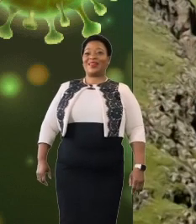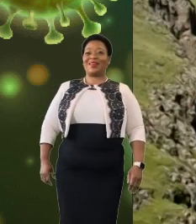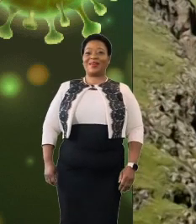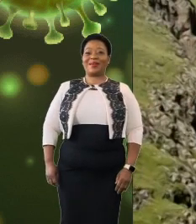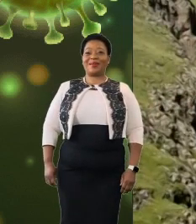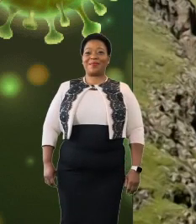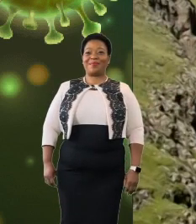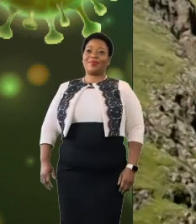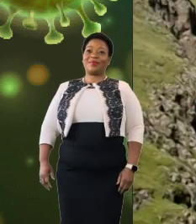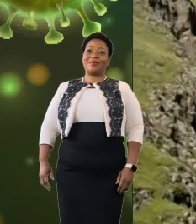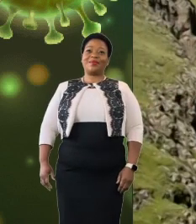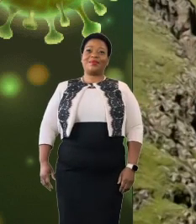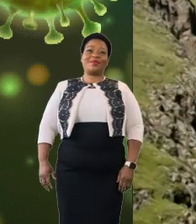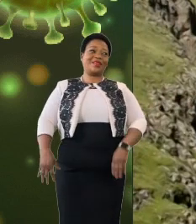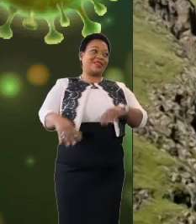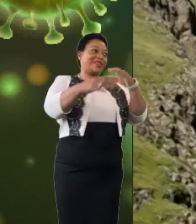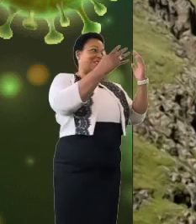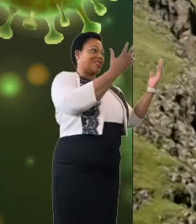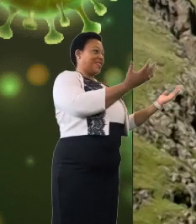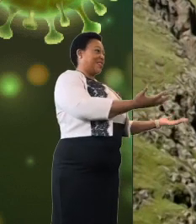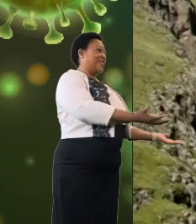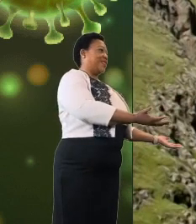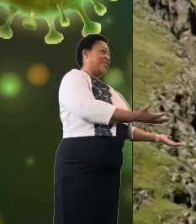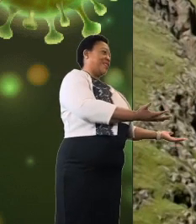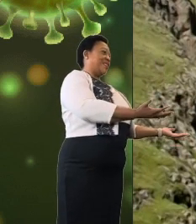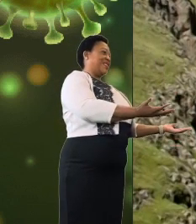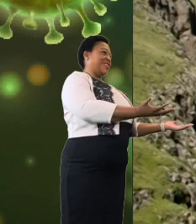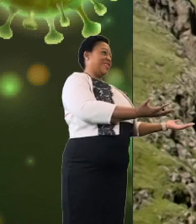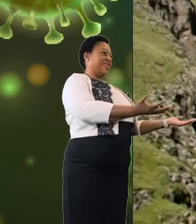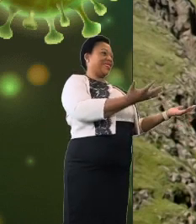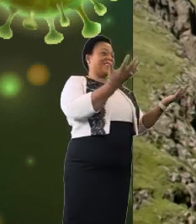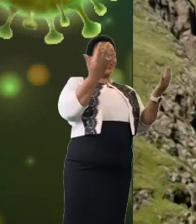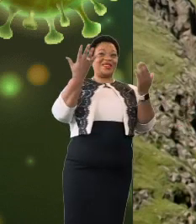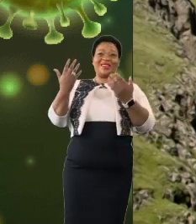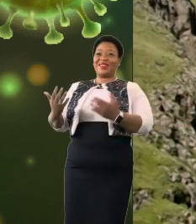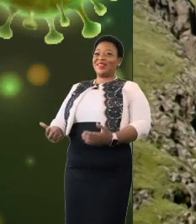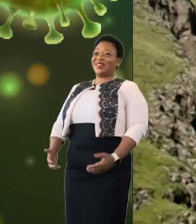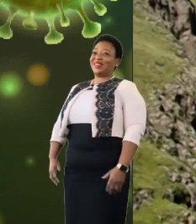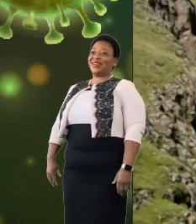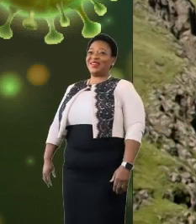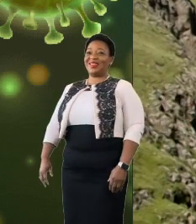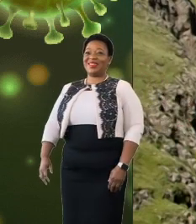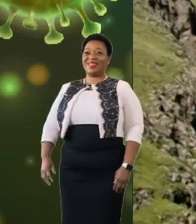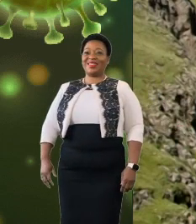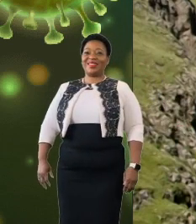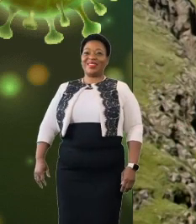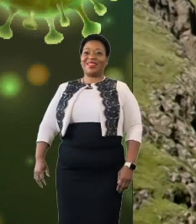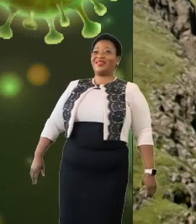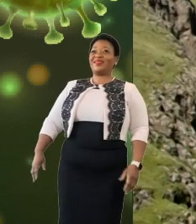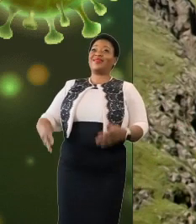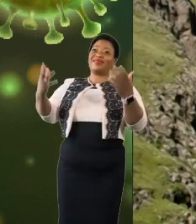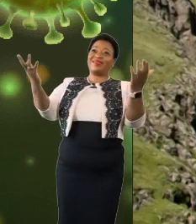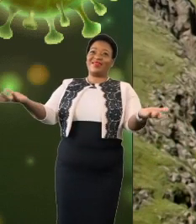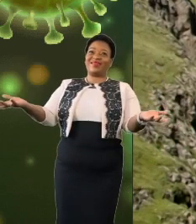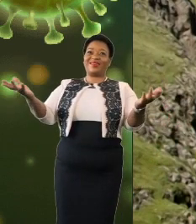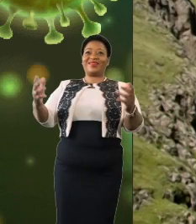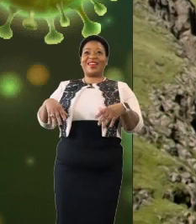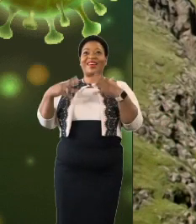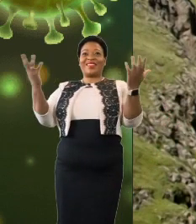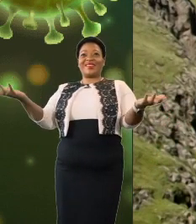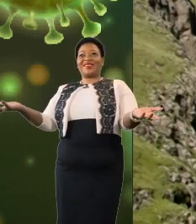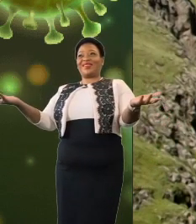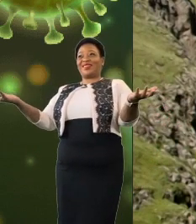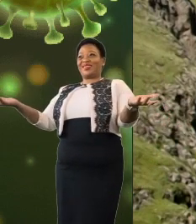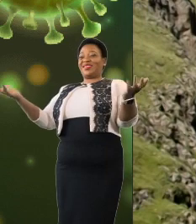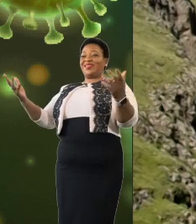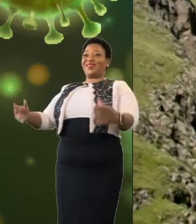Okay, so he's literally flying out of here. On the phone. On the phone. Yeah. No, that's all good. No, thank